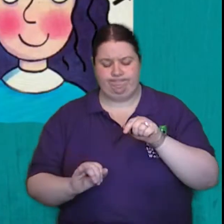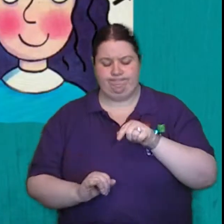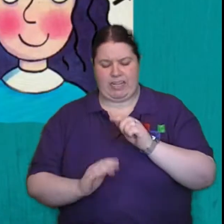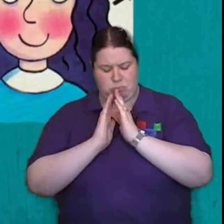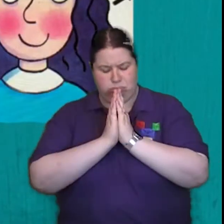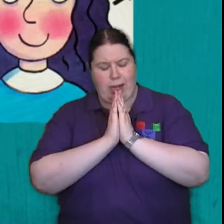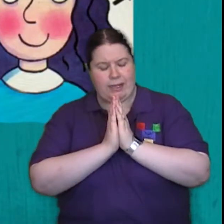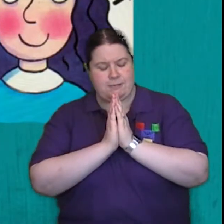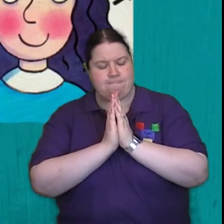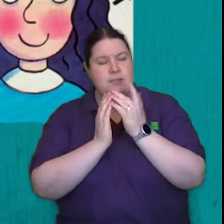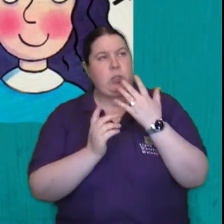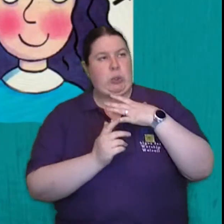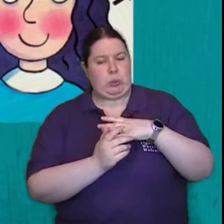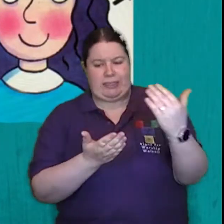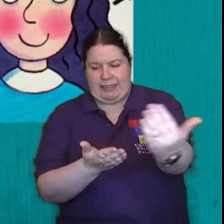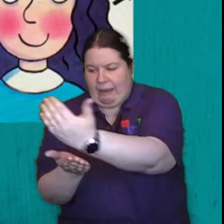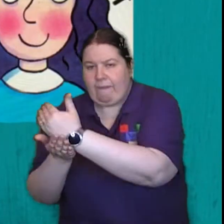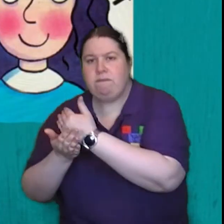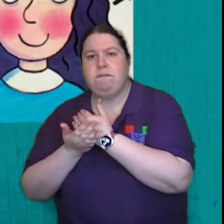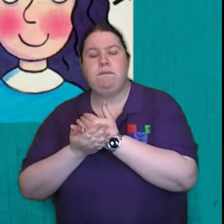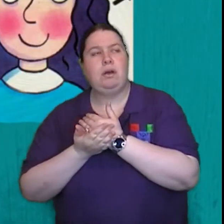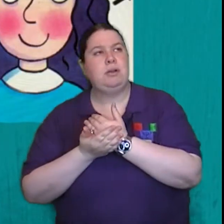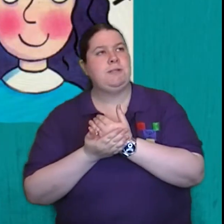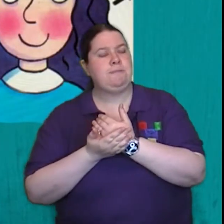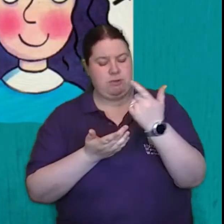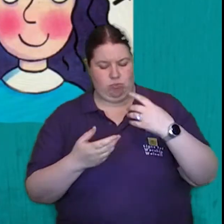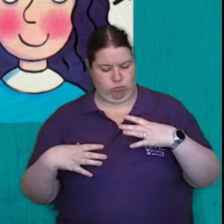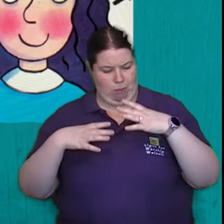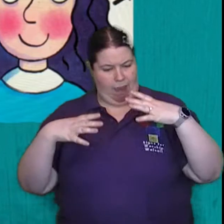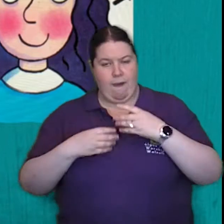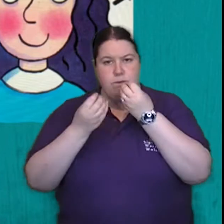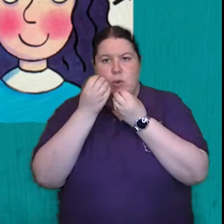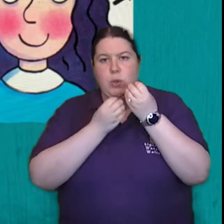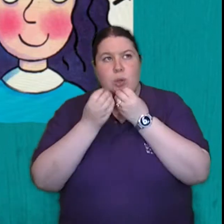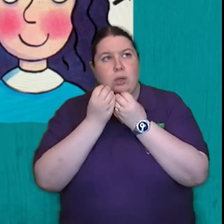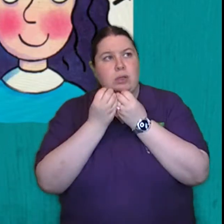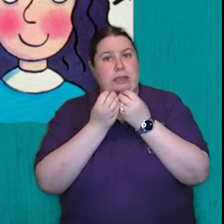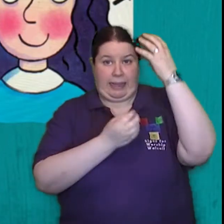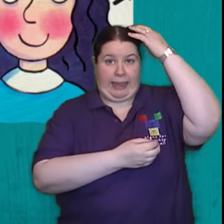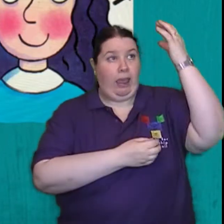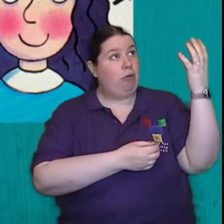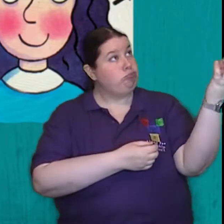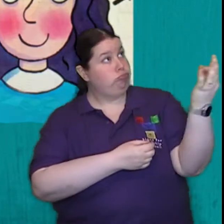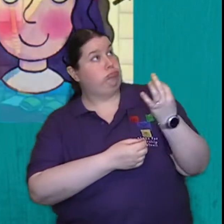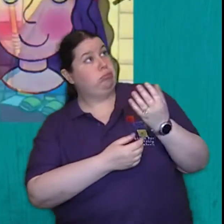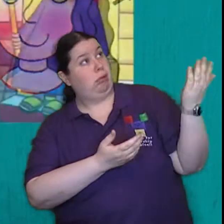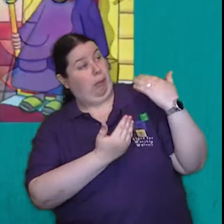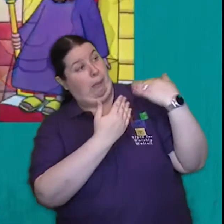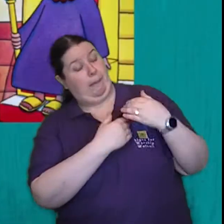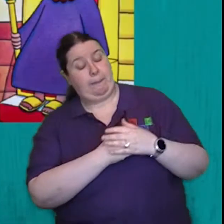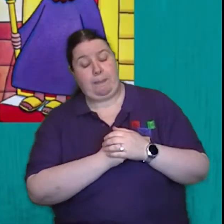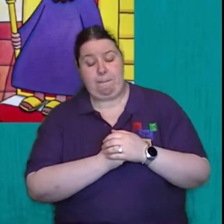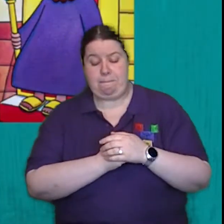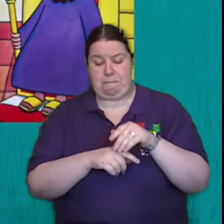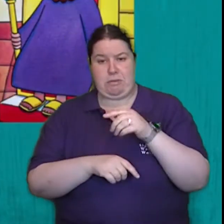Esther prayed and made a plan to save God's people. She prepared a feast and invited the king. At